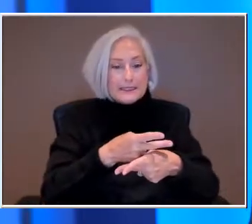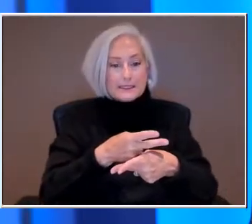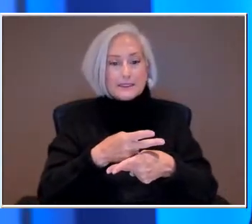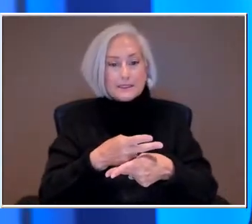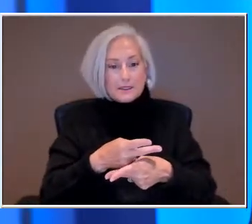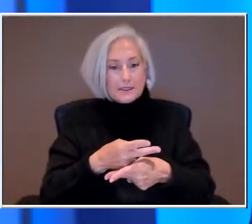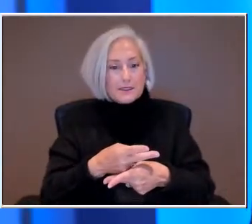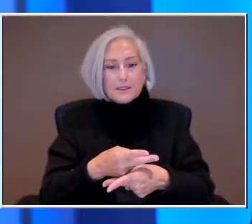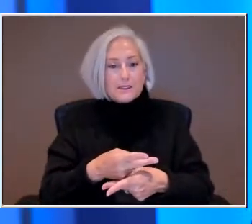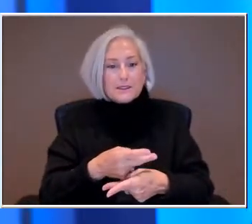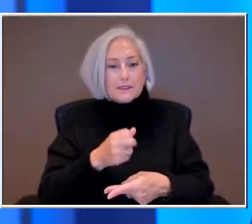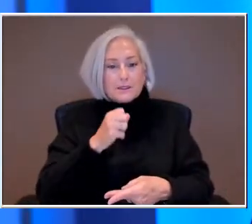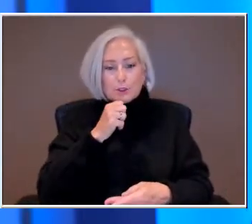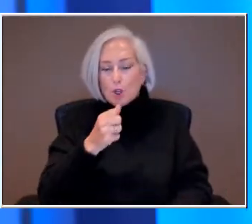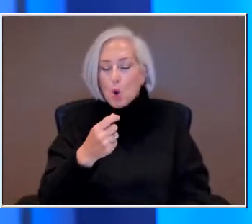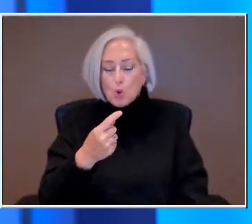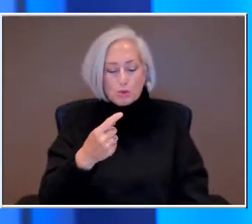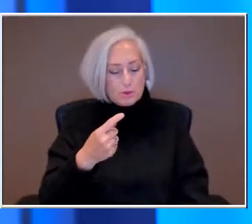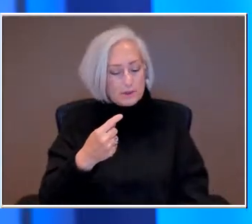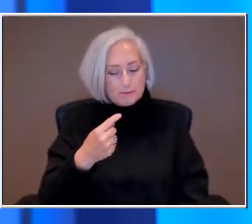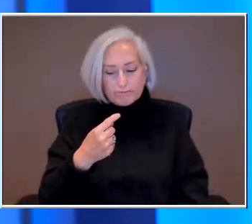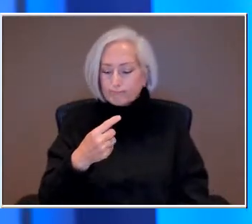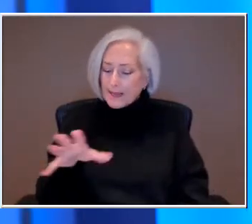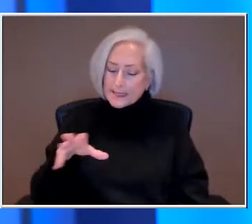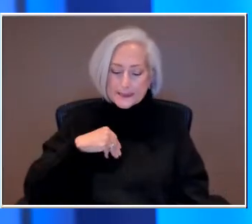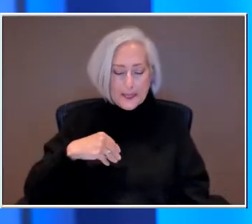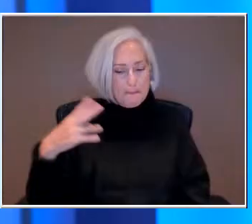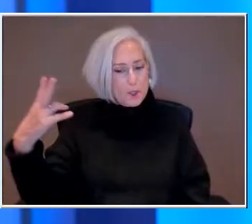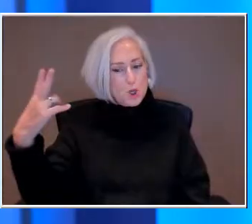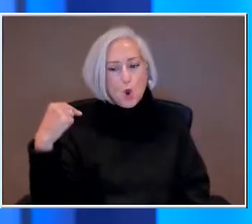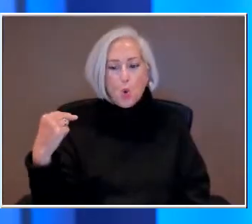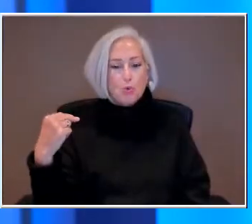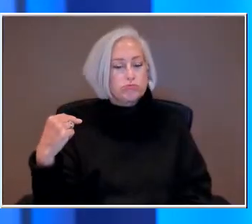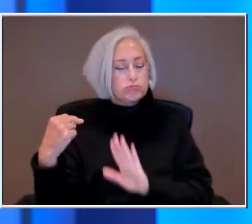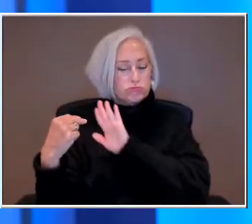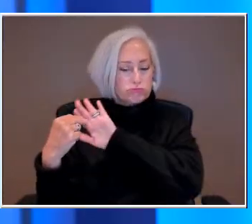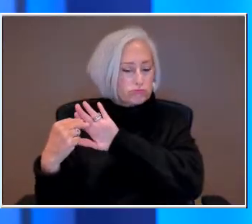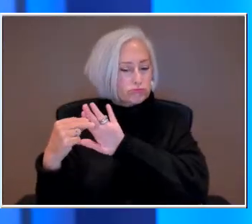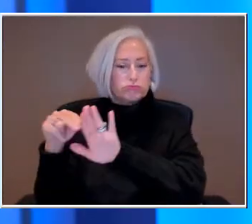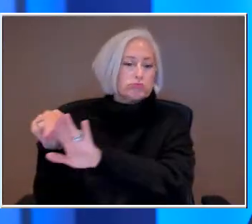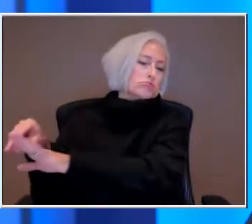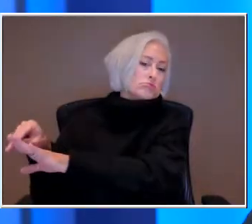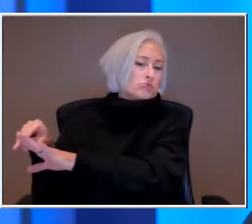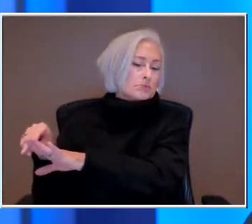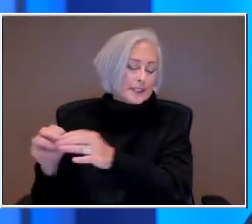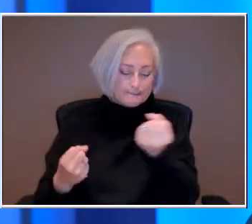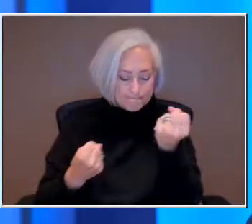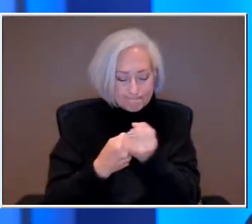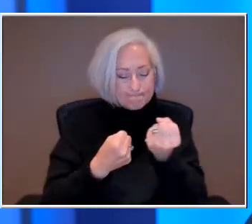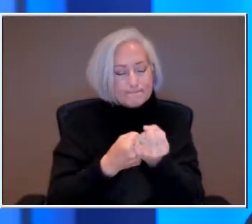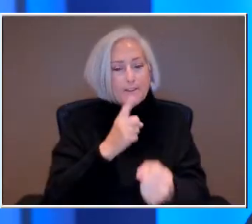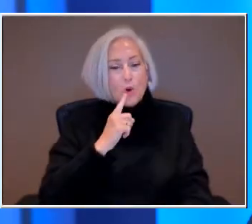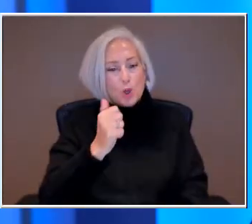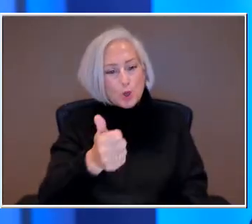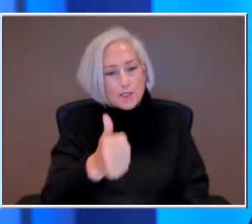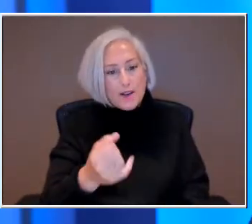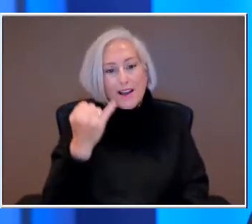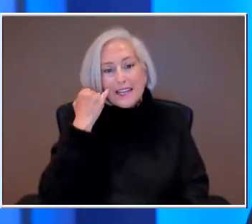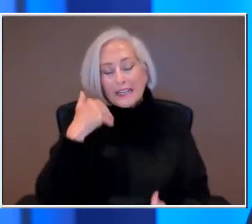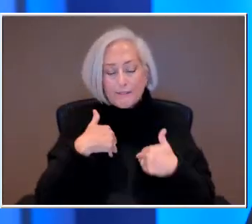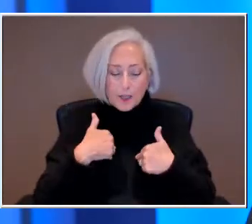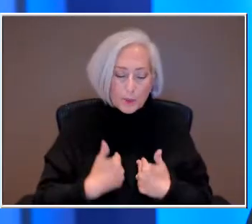no for an answer. Be your own best advocate. And if you have any prolonged cough, fatigue, weight